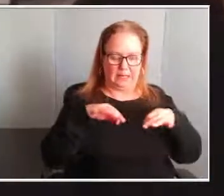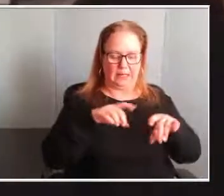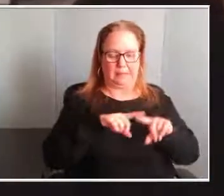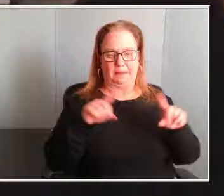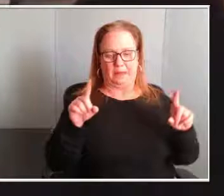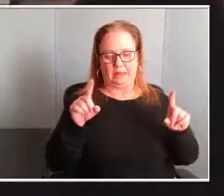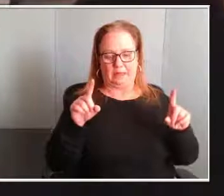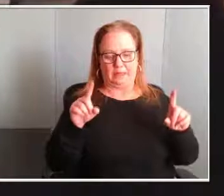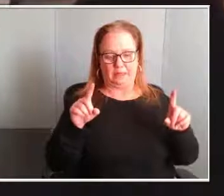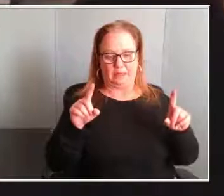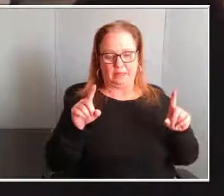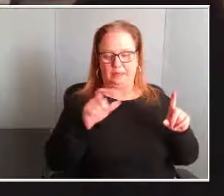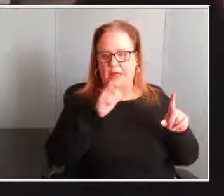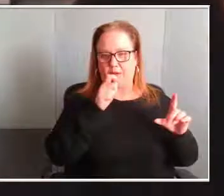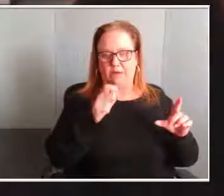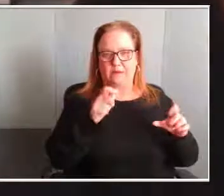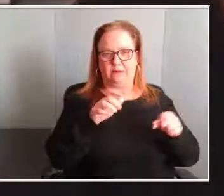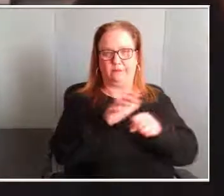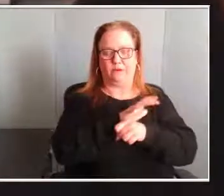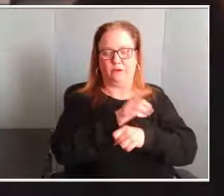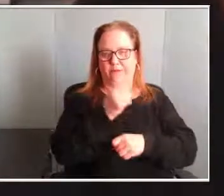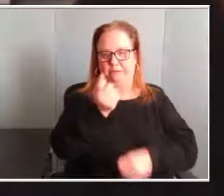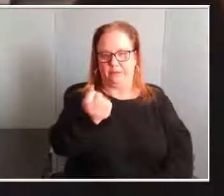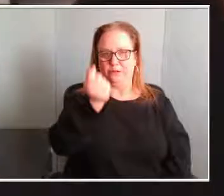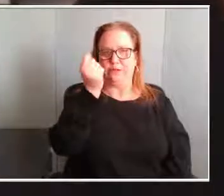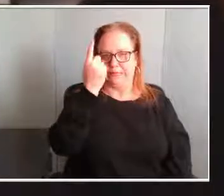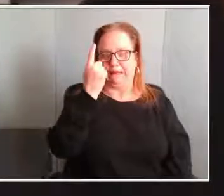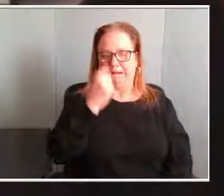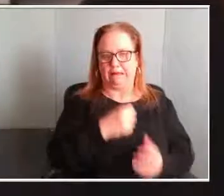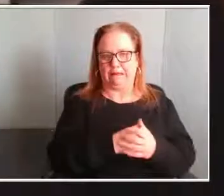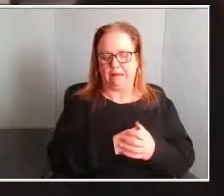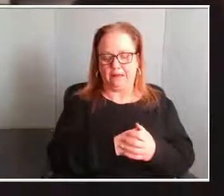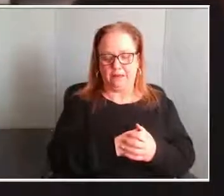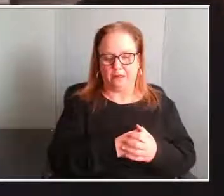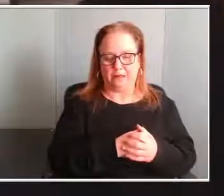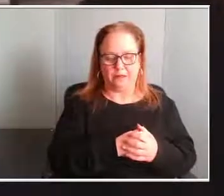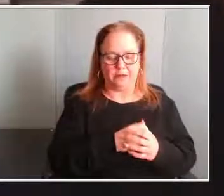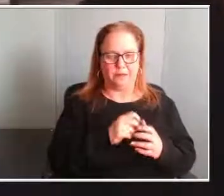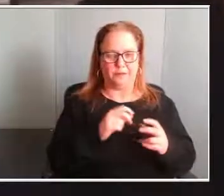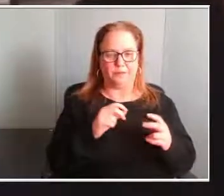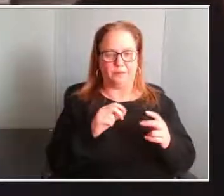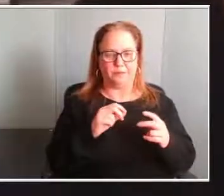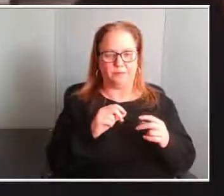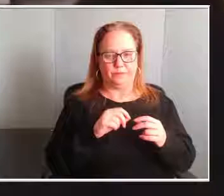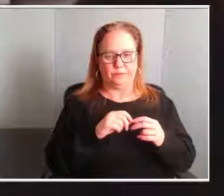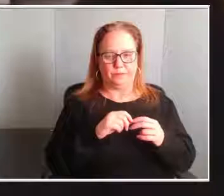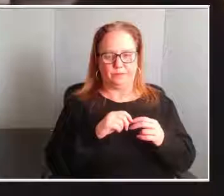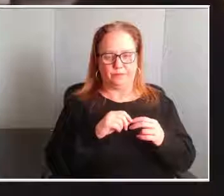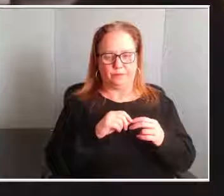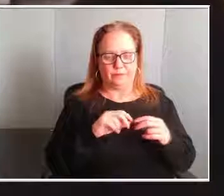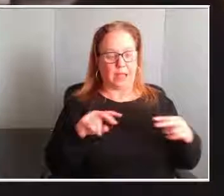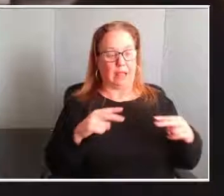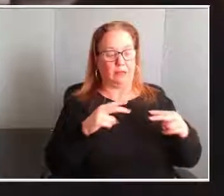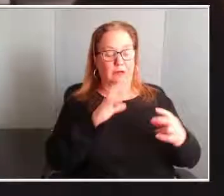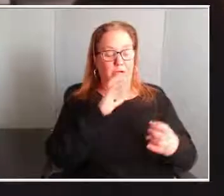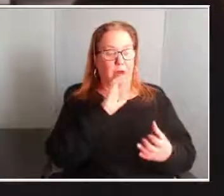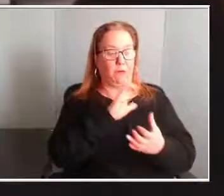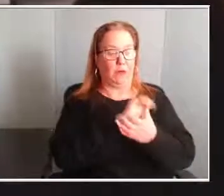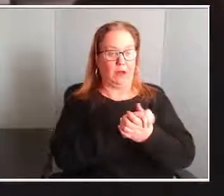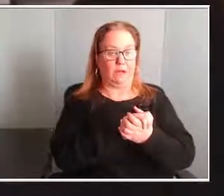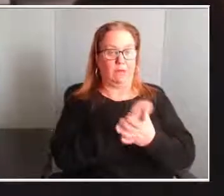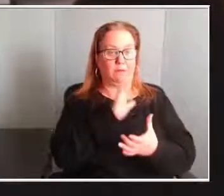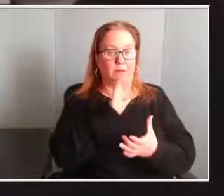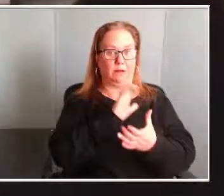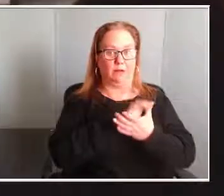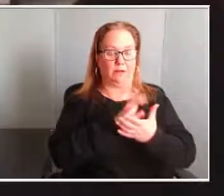but I wasn't fully comprehending. And I looked over at my wife, and she was